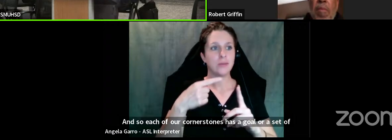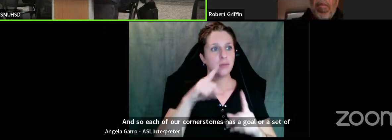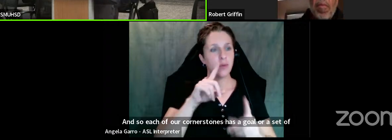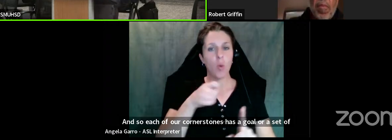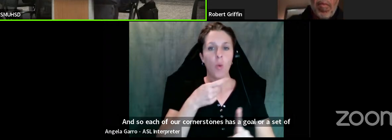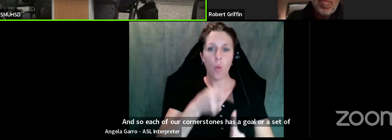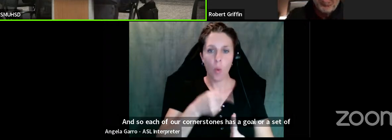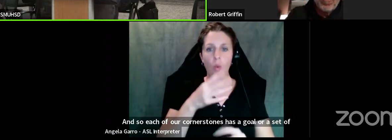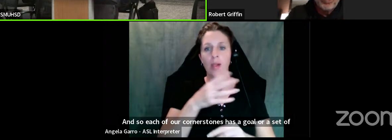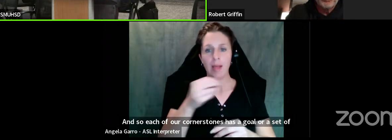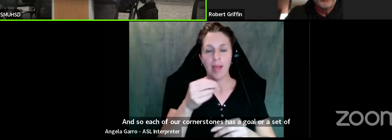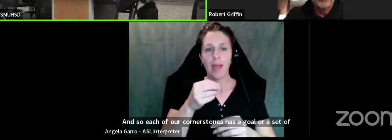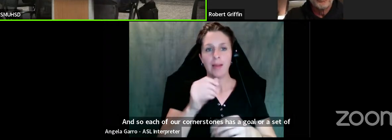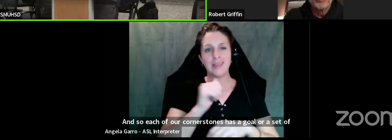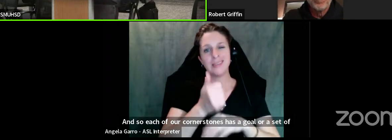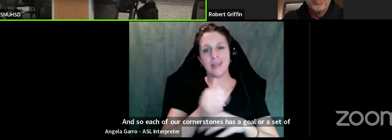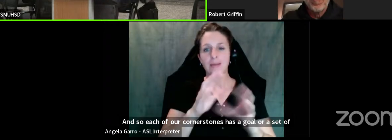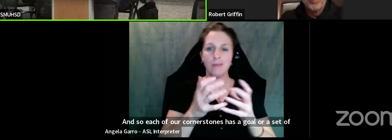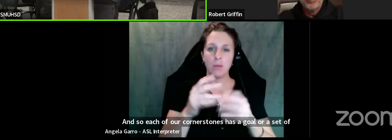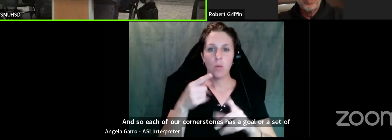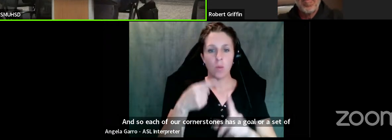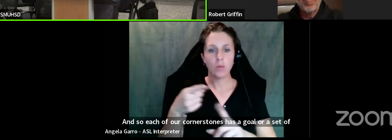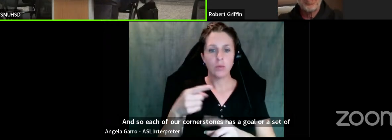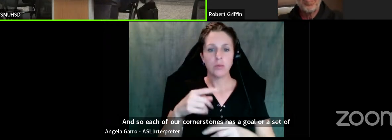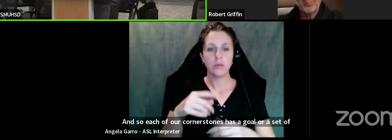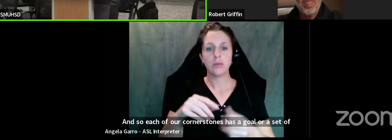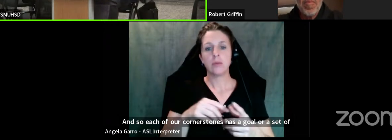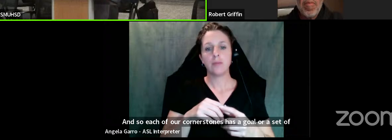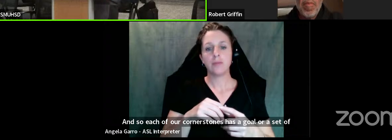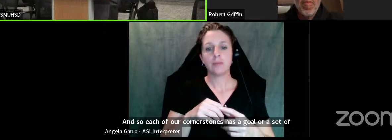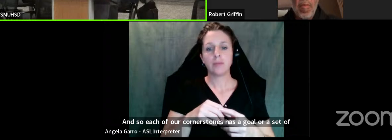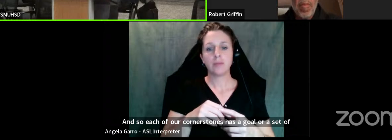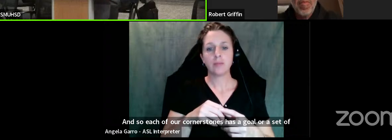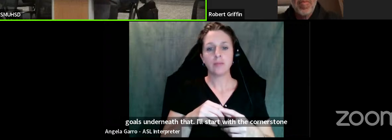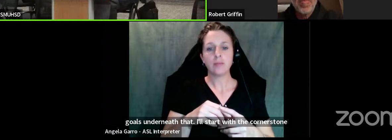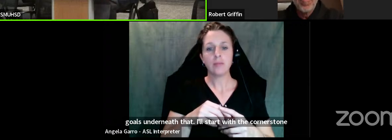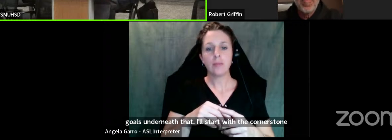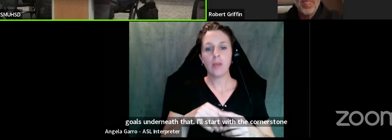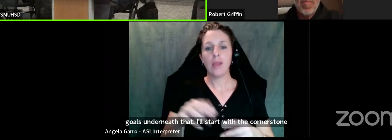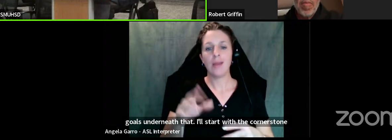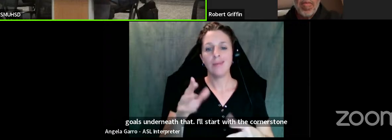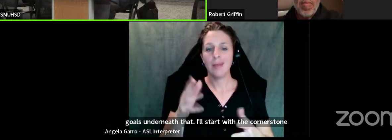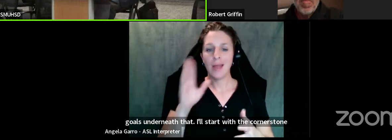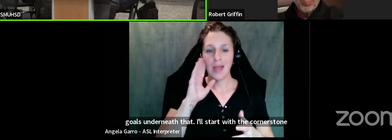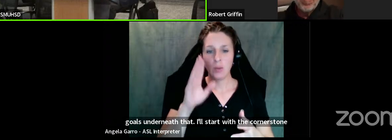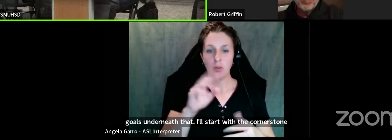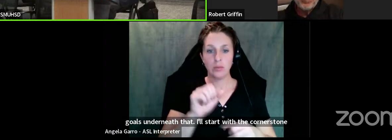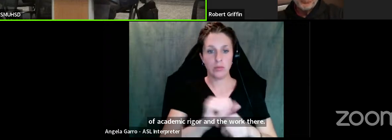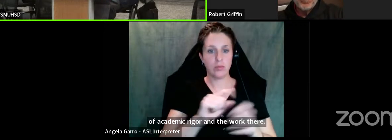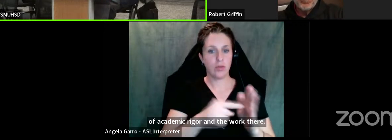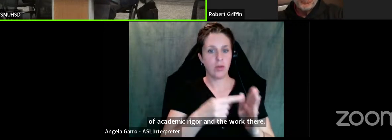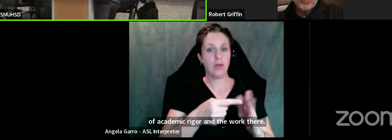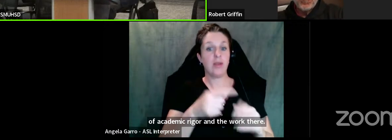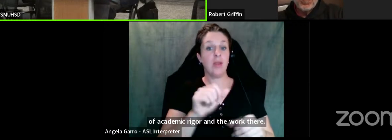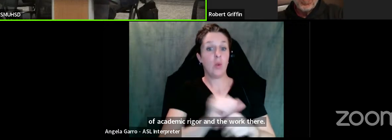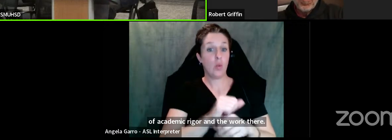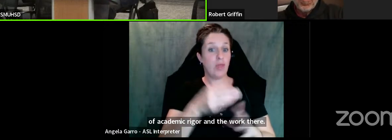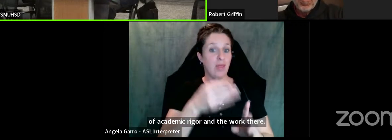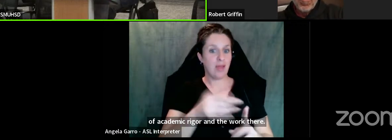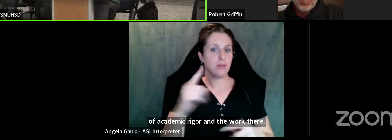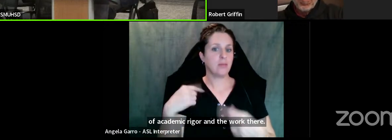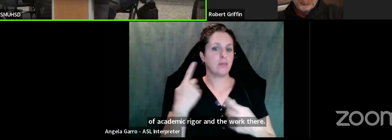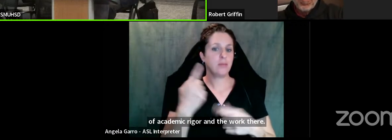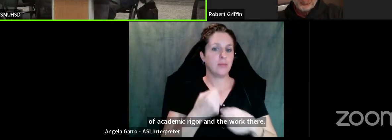start with the cornerstone of academic rigor. And the work there has been ongoing for the last year as Hillsdale